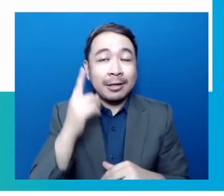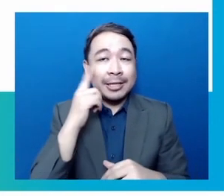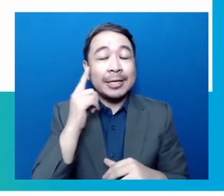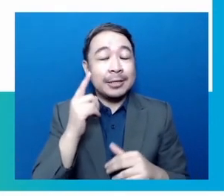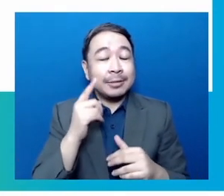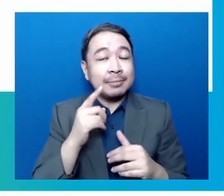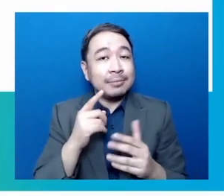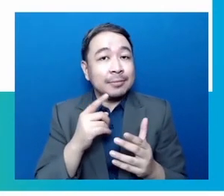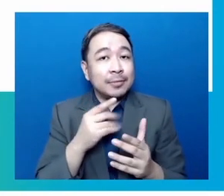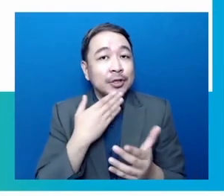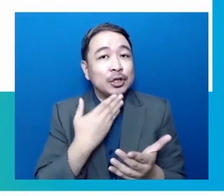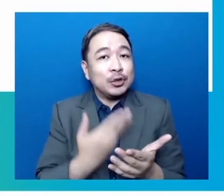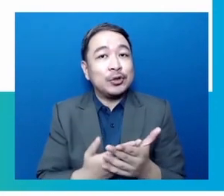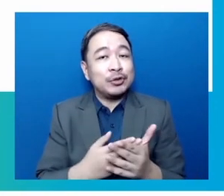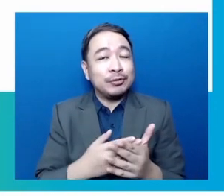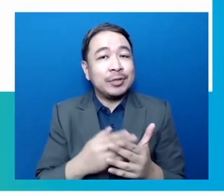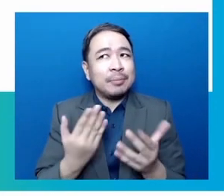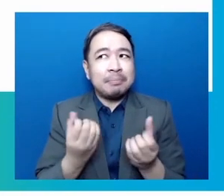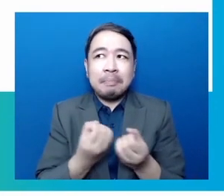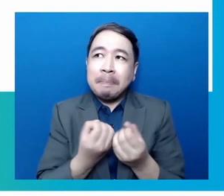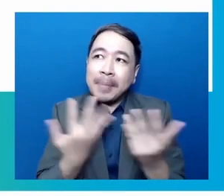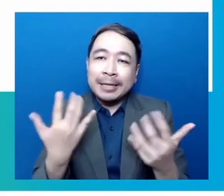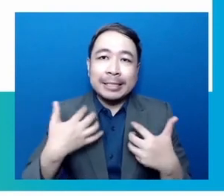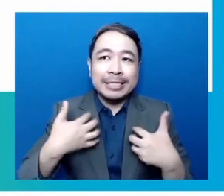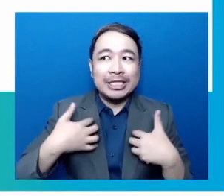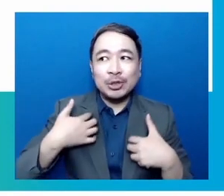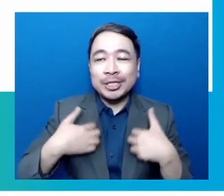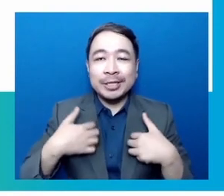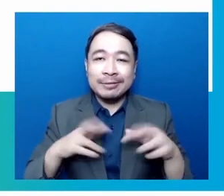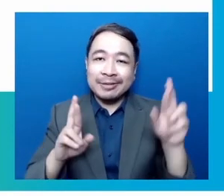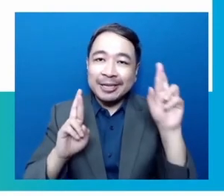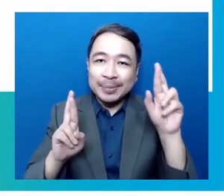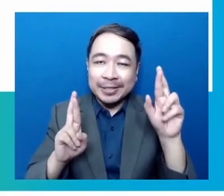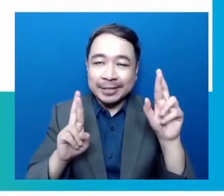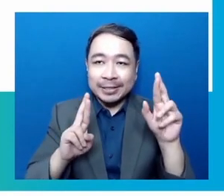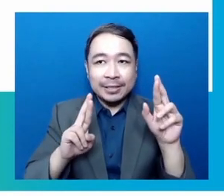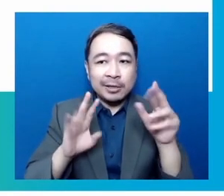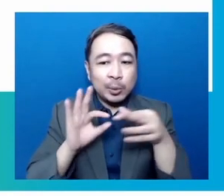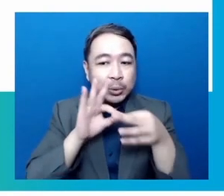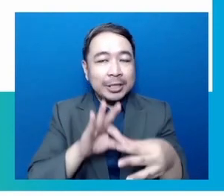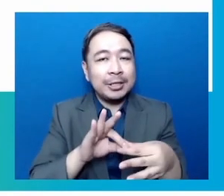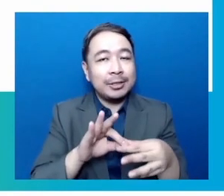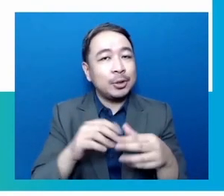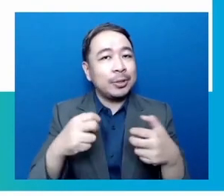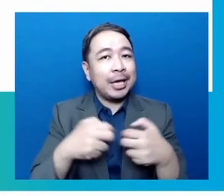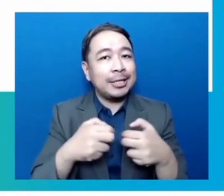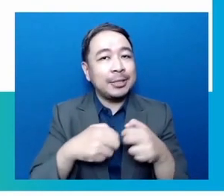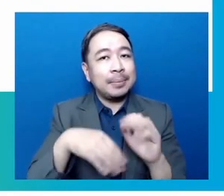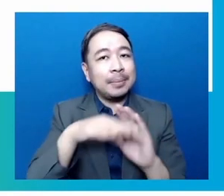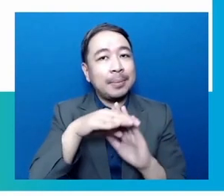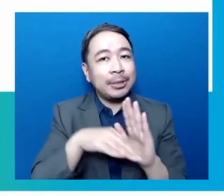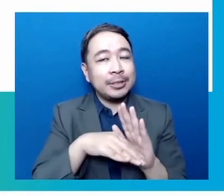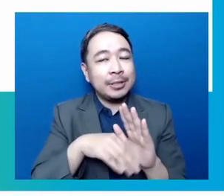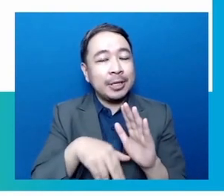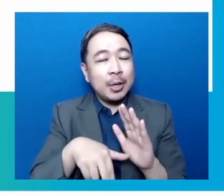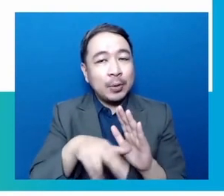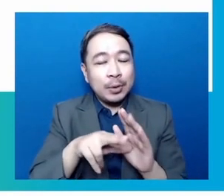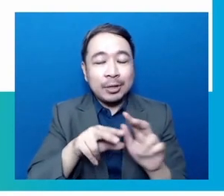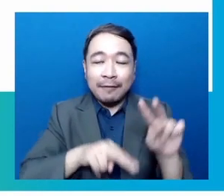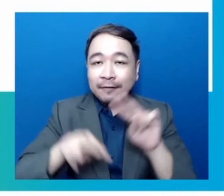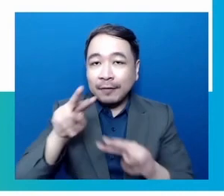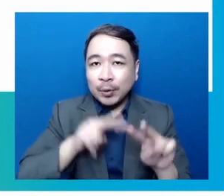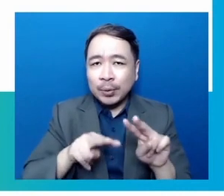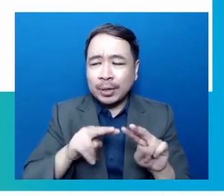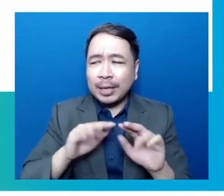there's a lot of interest and expectation around the energy policy review and how it can continue to accelerating action on